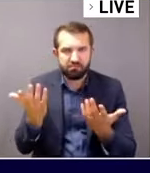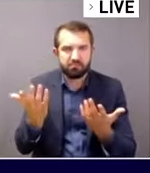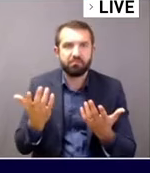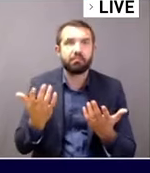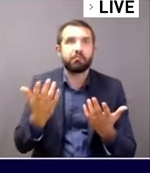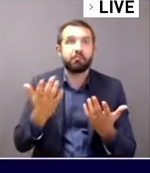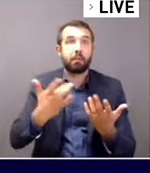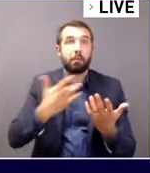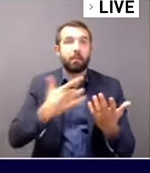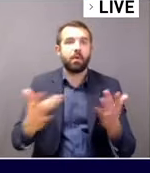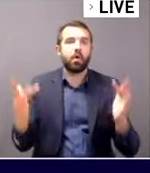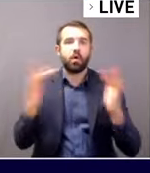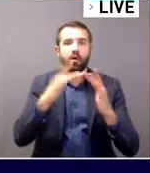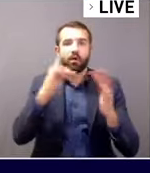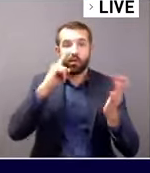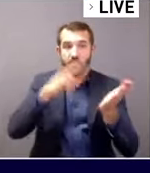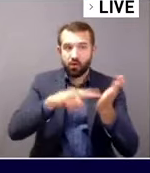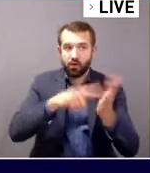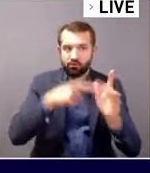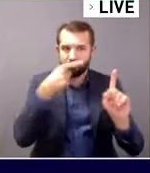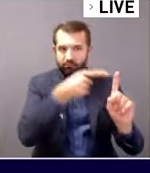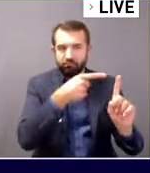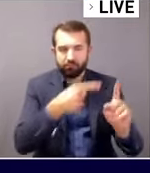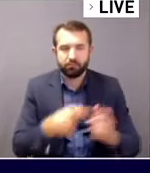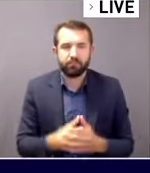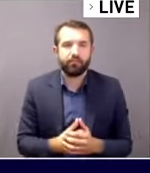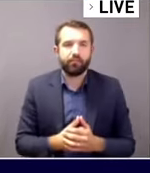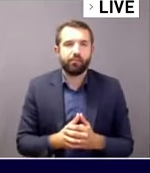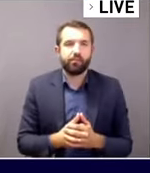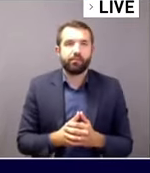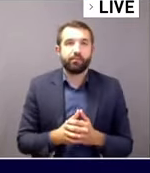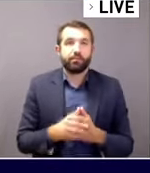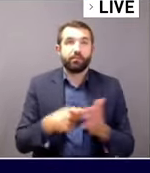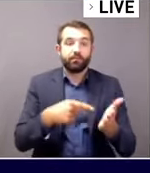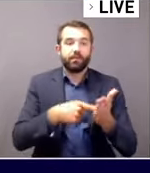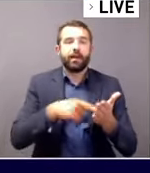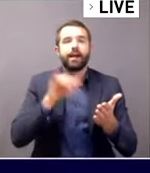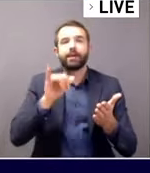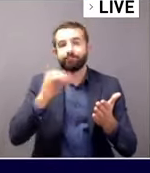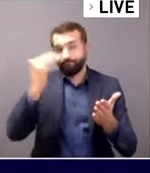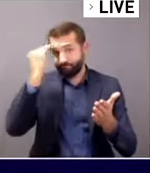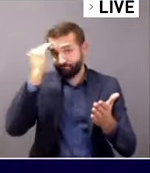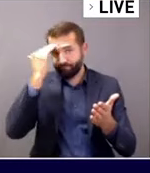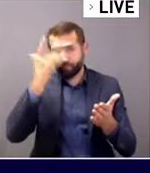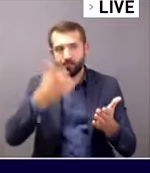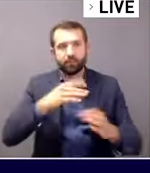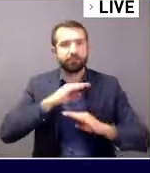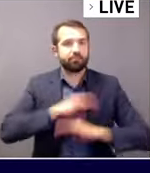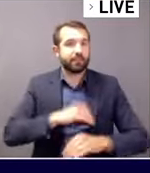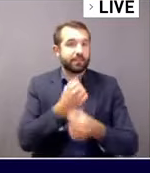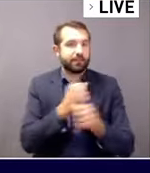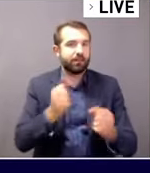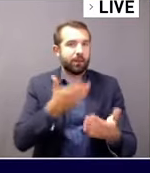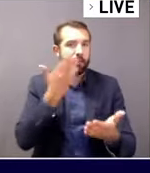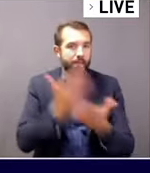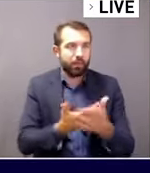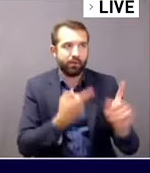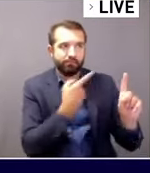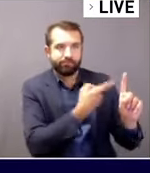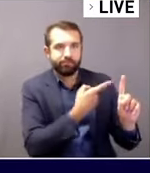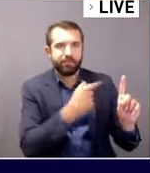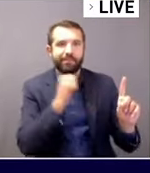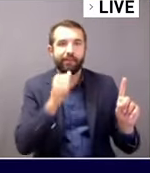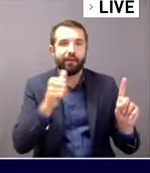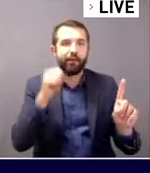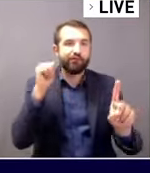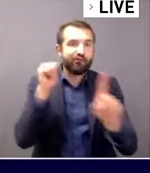be a contact tracer. It should also provide you with a little bit more security that when you see Maine CDC pop up on your